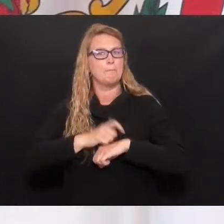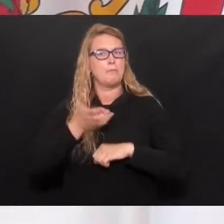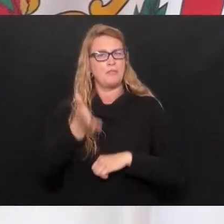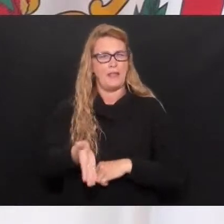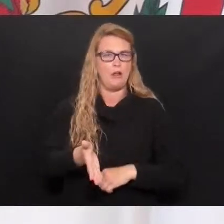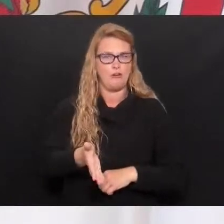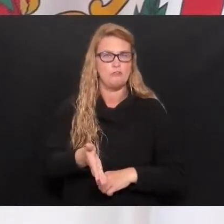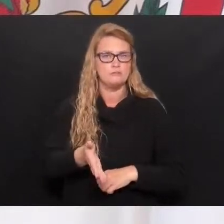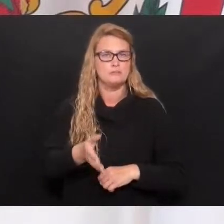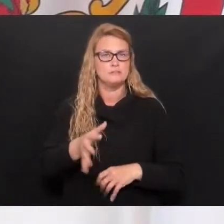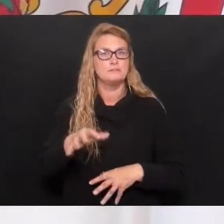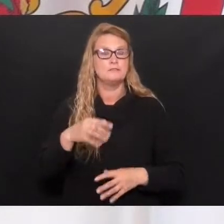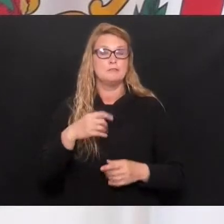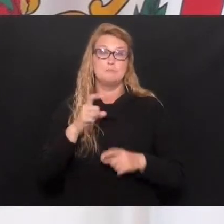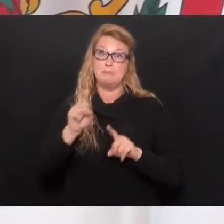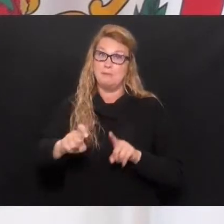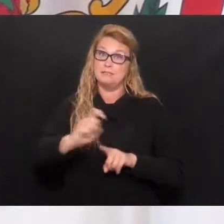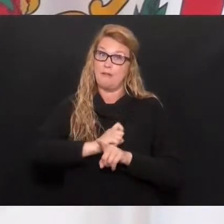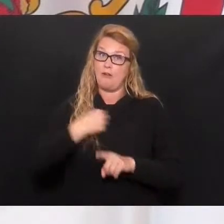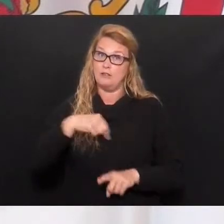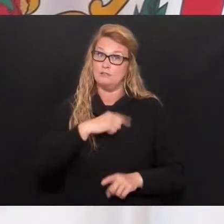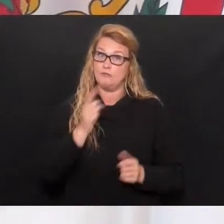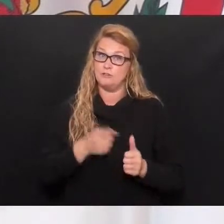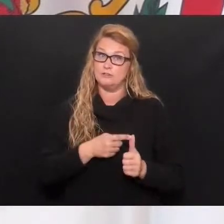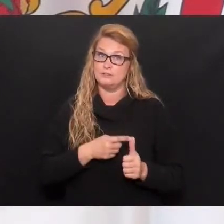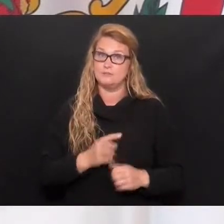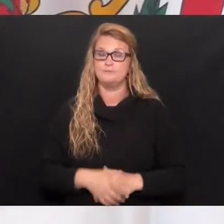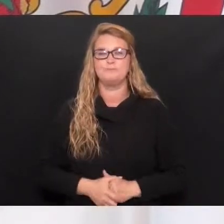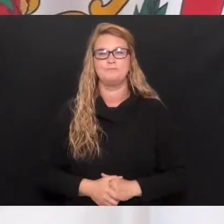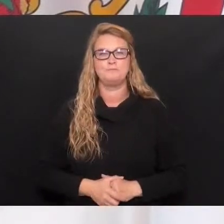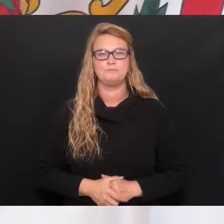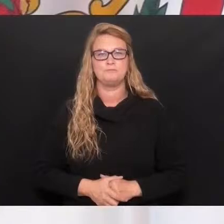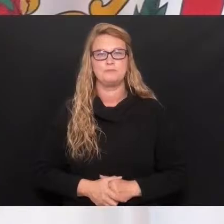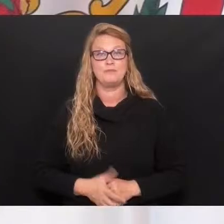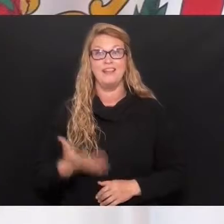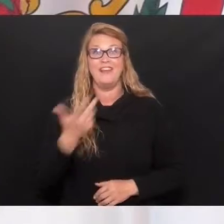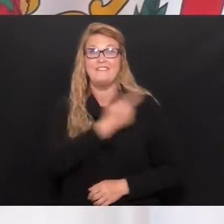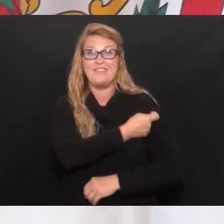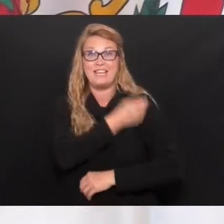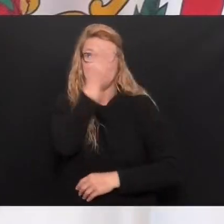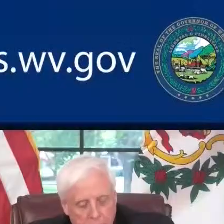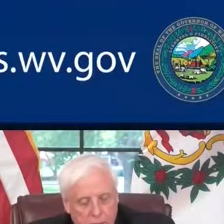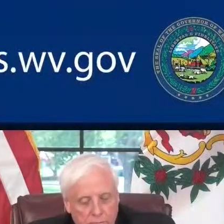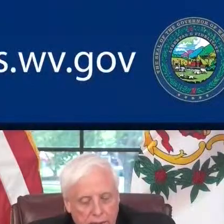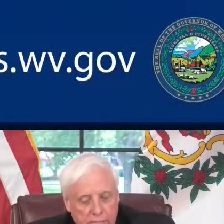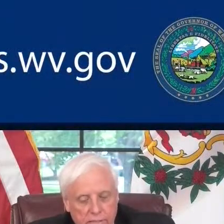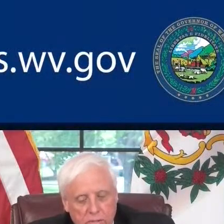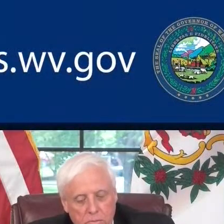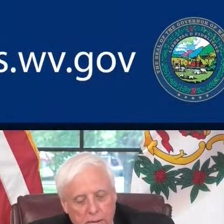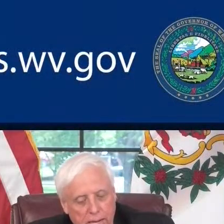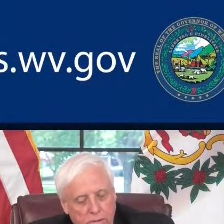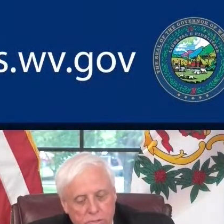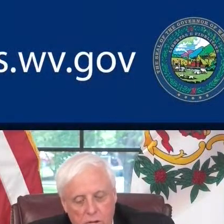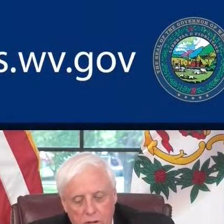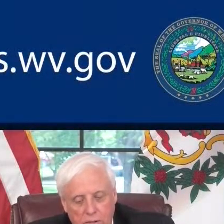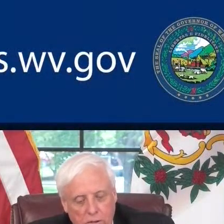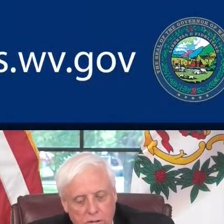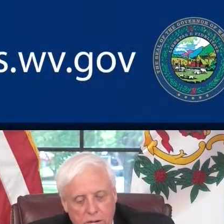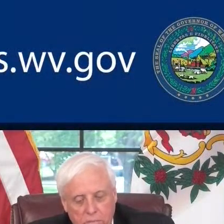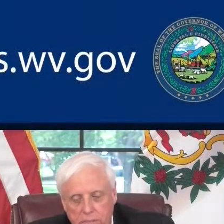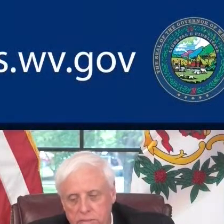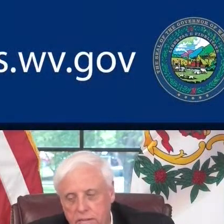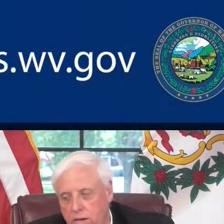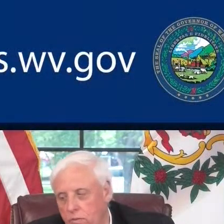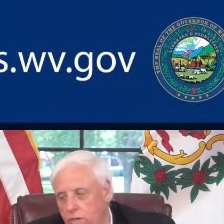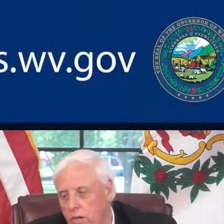we'll come. But you got to call us. Our vaccine info line is up. Vaccine reminders, on and on. You